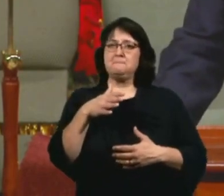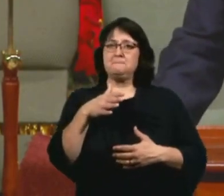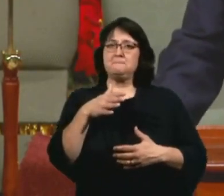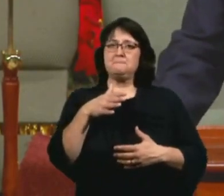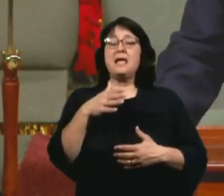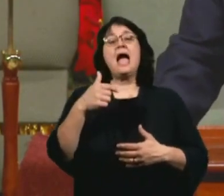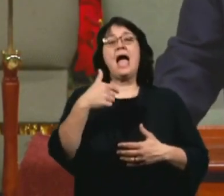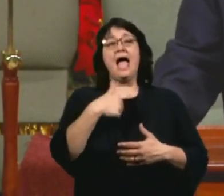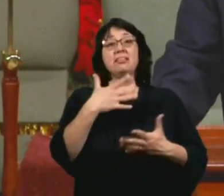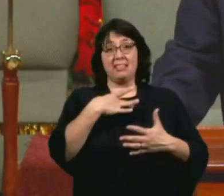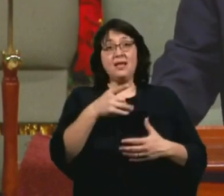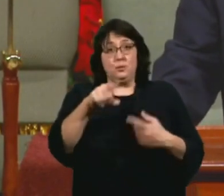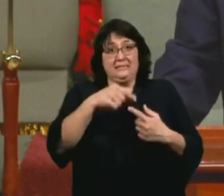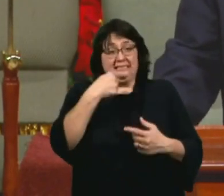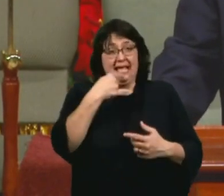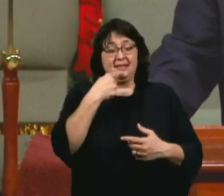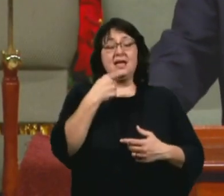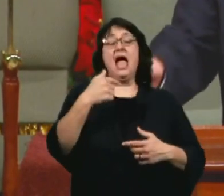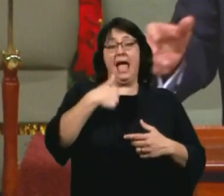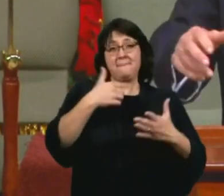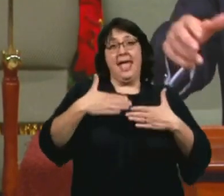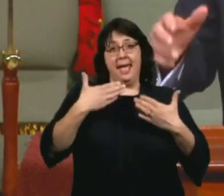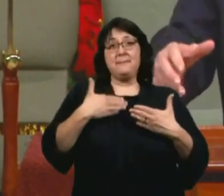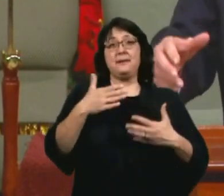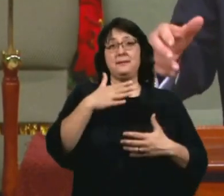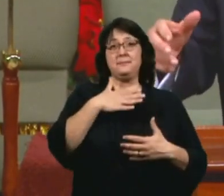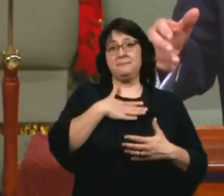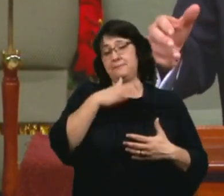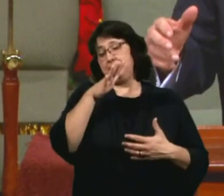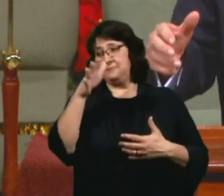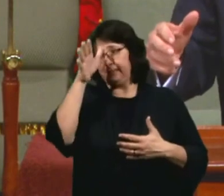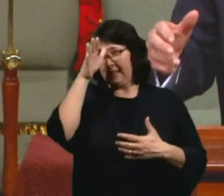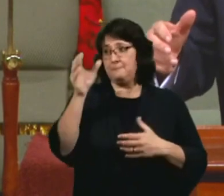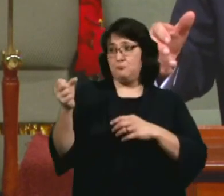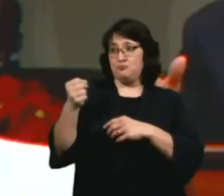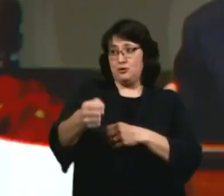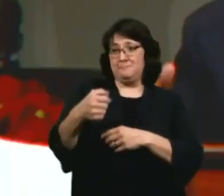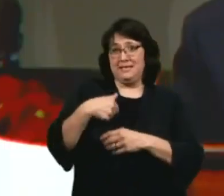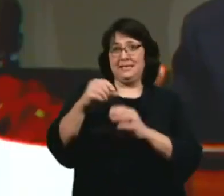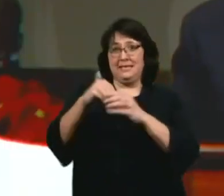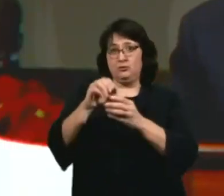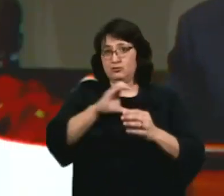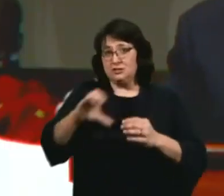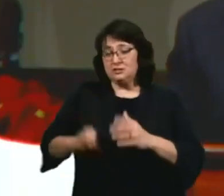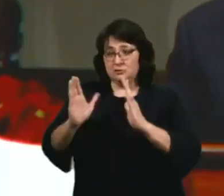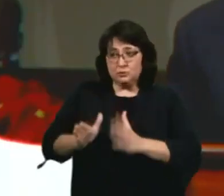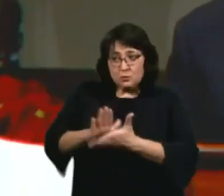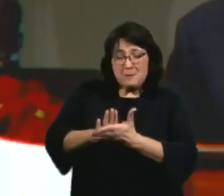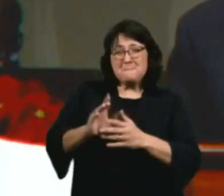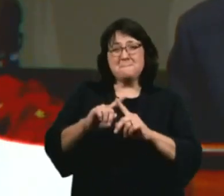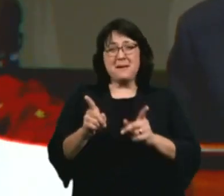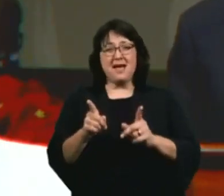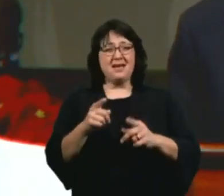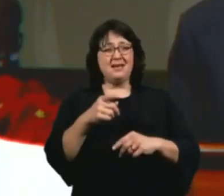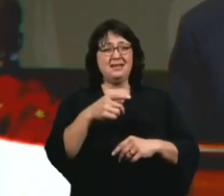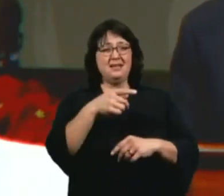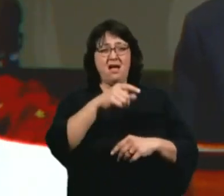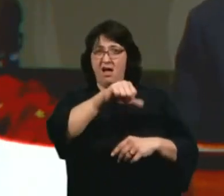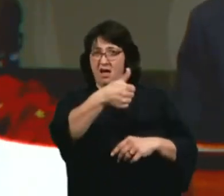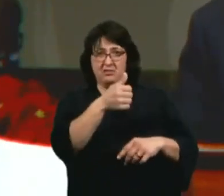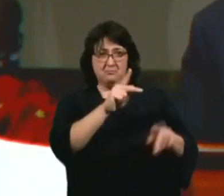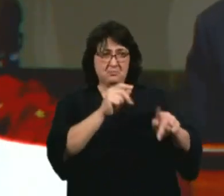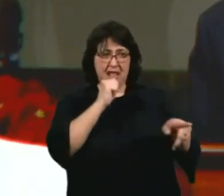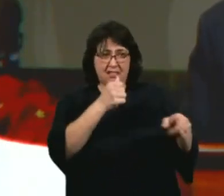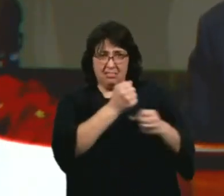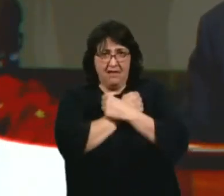to put me in a Christian school, as if other kids that mom and dad didn't love them enough to. It isn't a matter of love, it's a